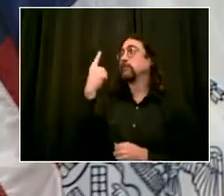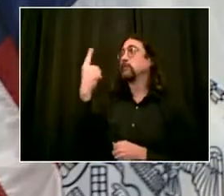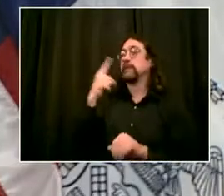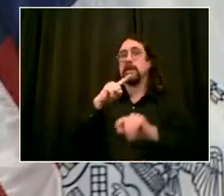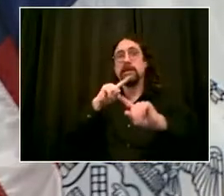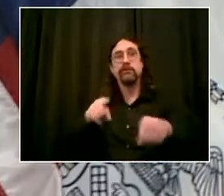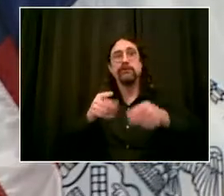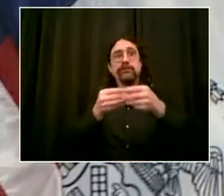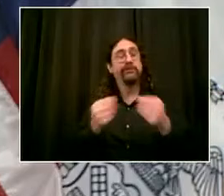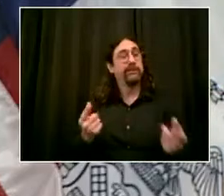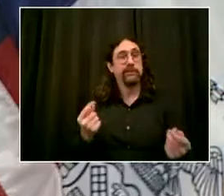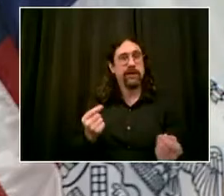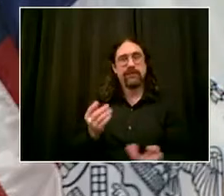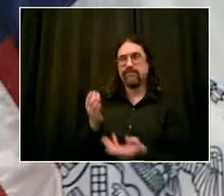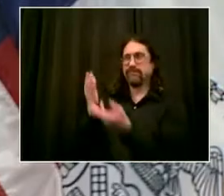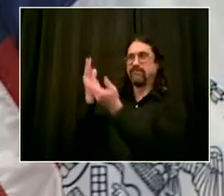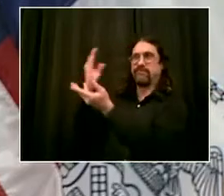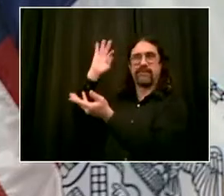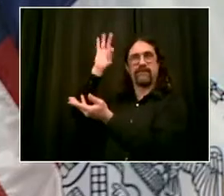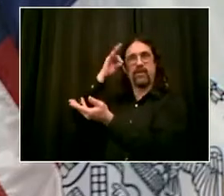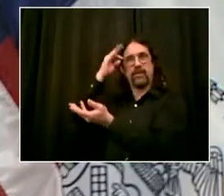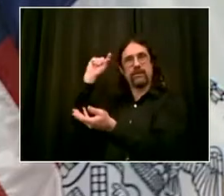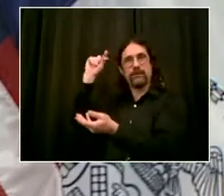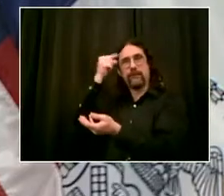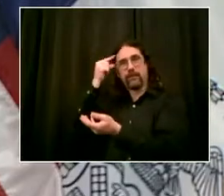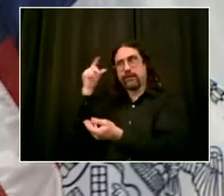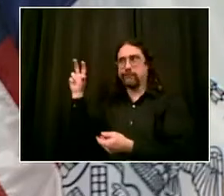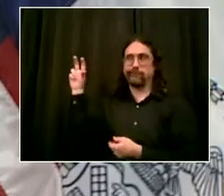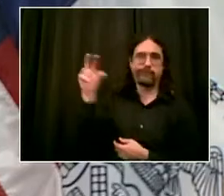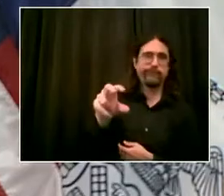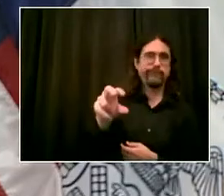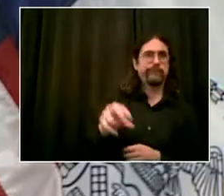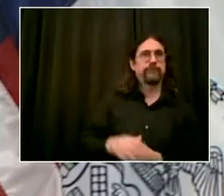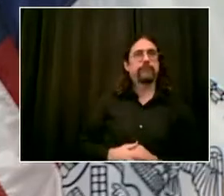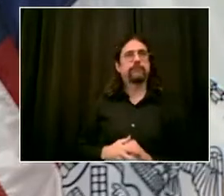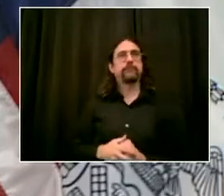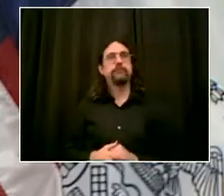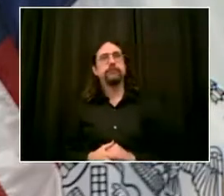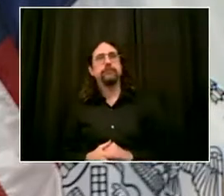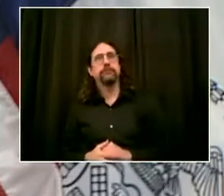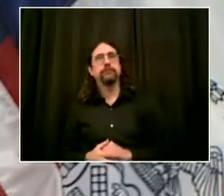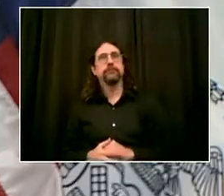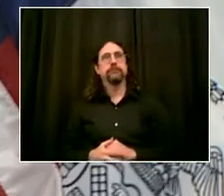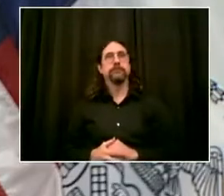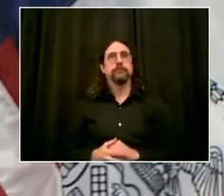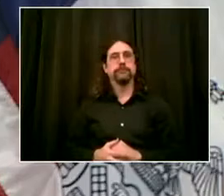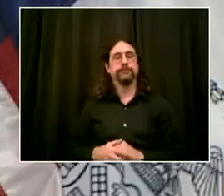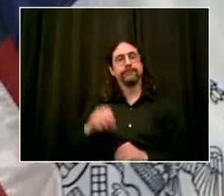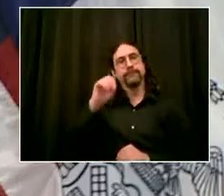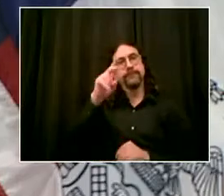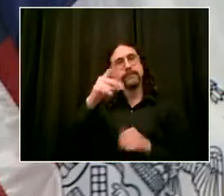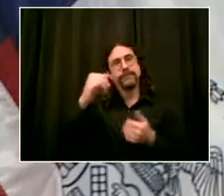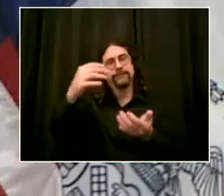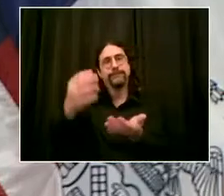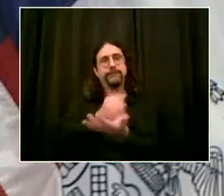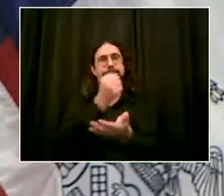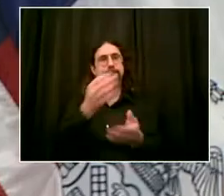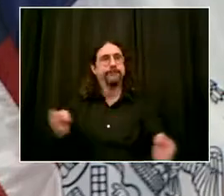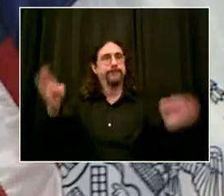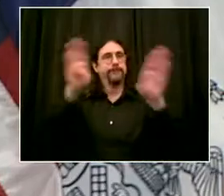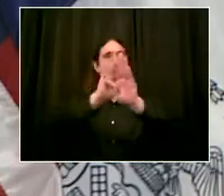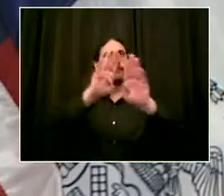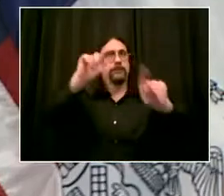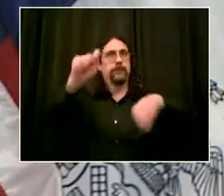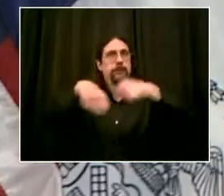comes down to Something Real Simple we got to fight back to the second wave we still can uh we get through these